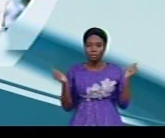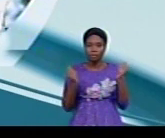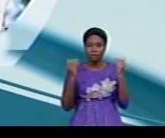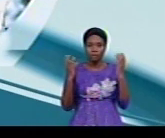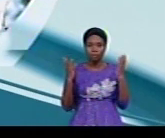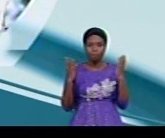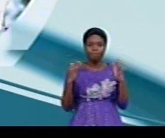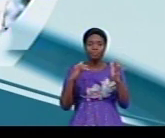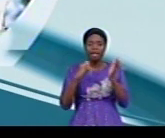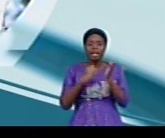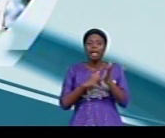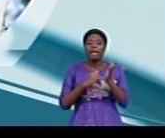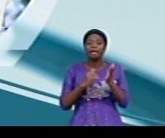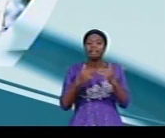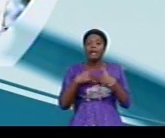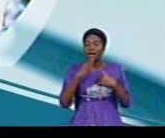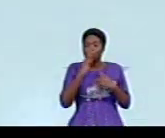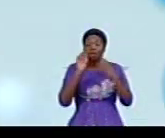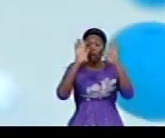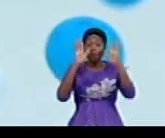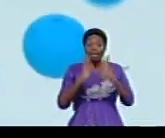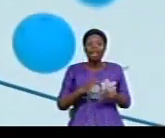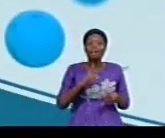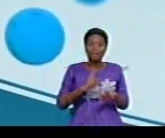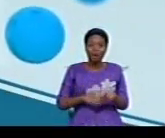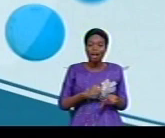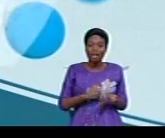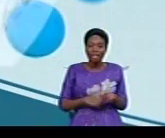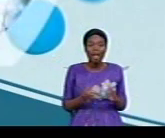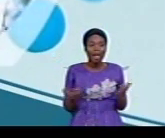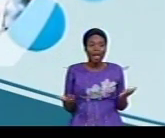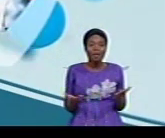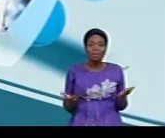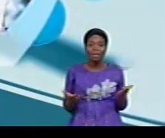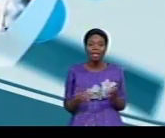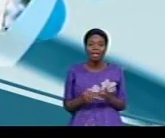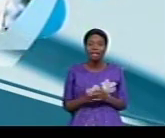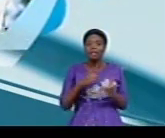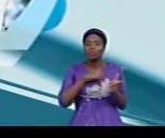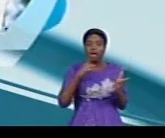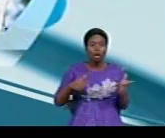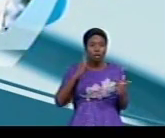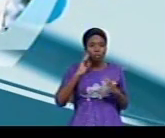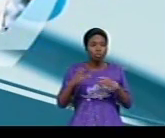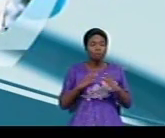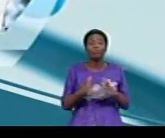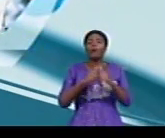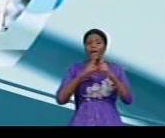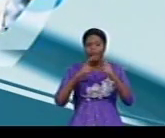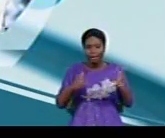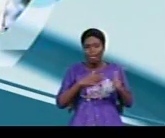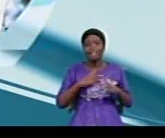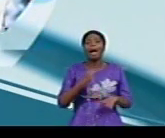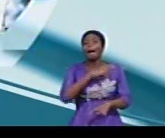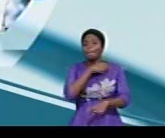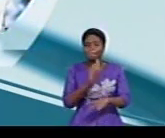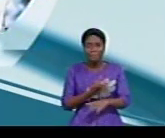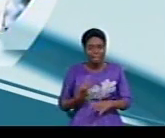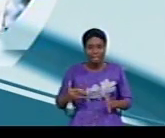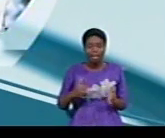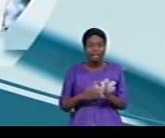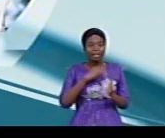It's been a wonderful time, and tonight again, the Lord will do great and mighty things. It's time